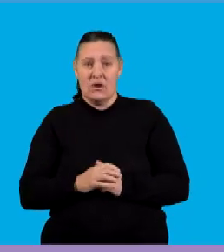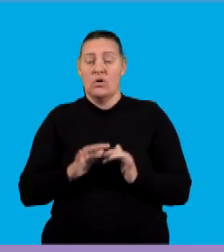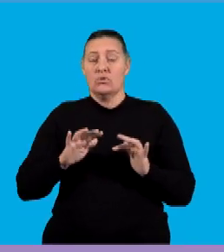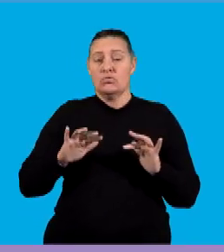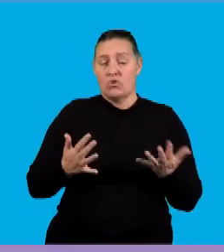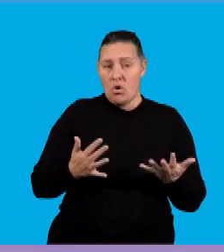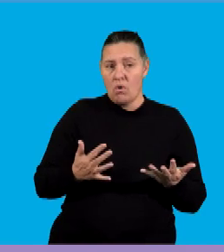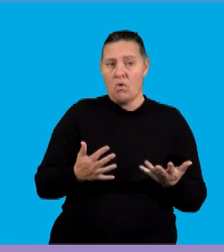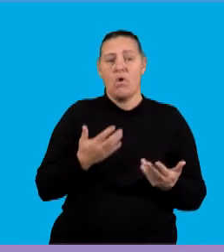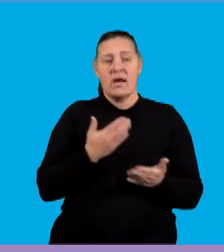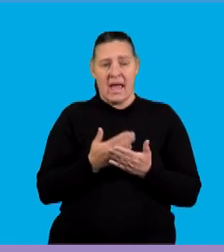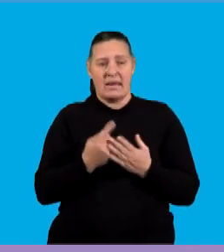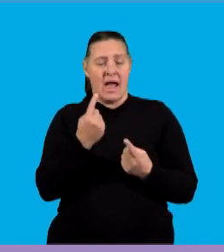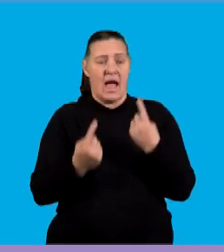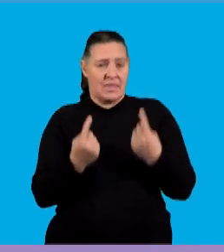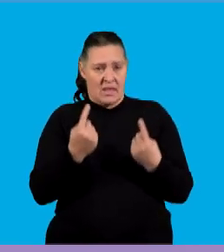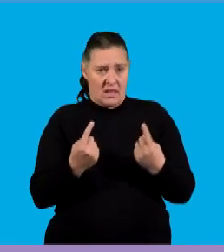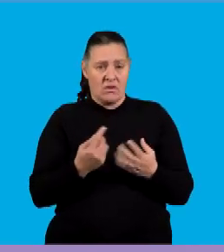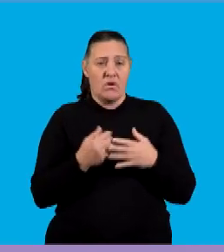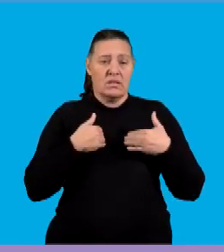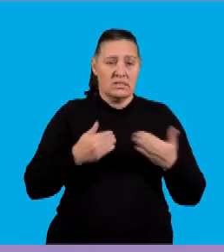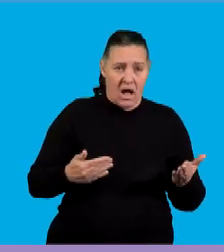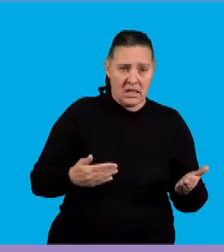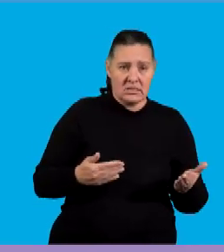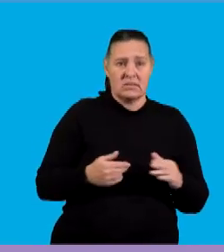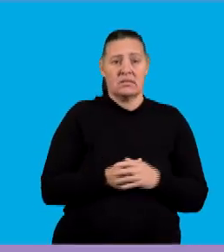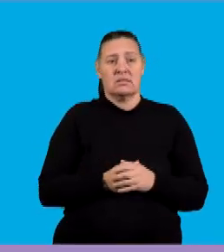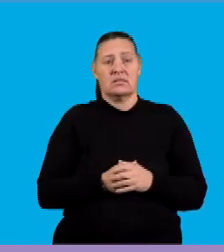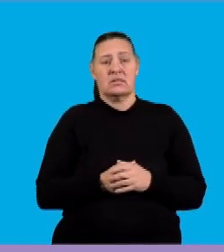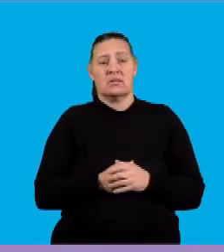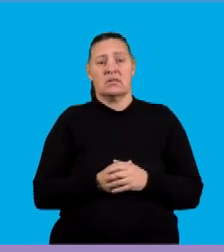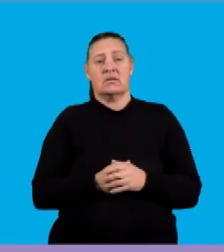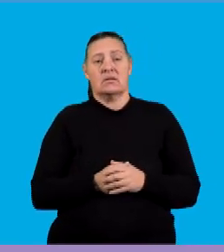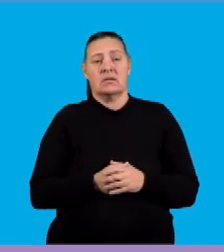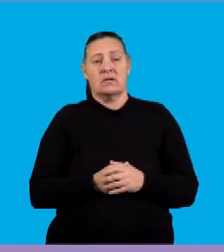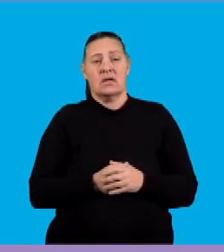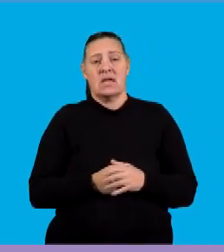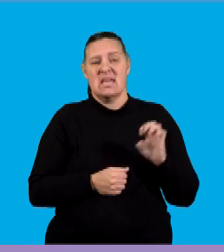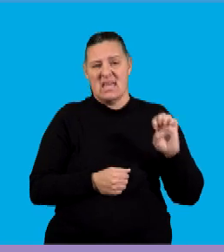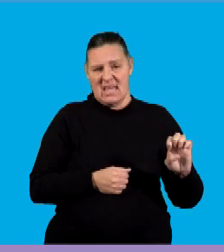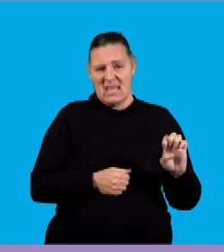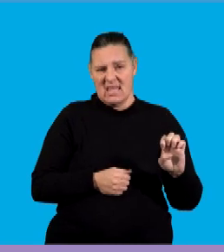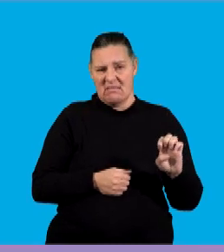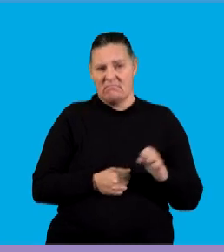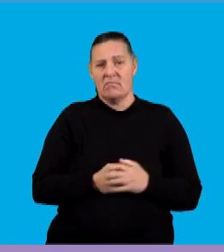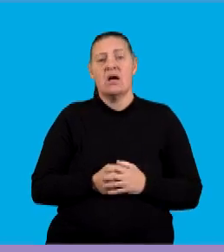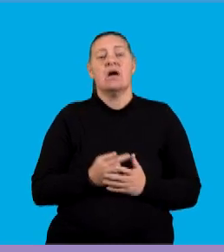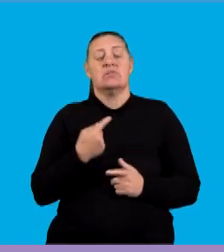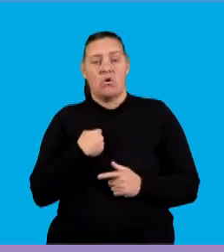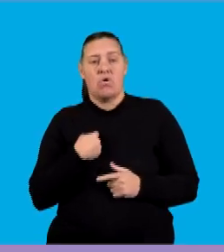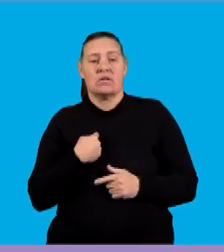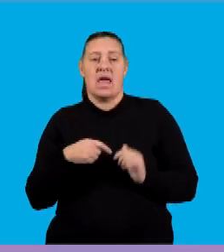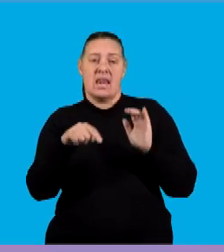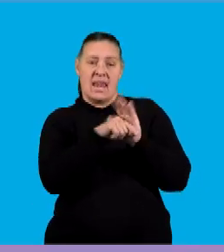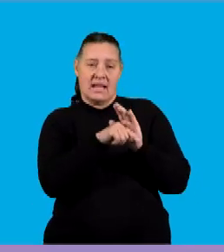starting with the vertical change. So I can start with point E. So I'm going to say there my -4, and we are going